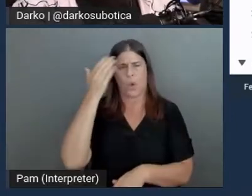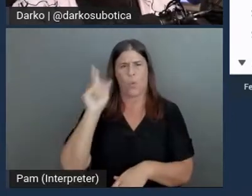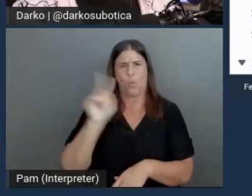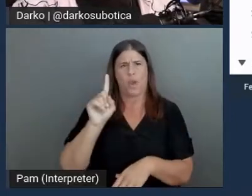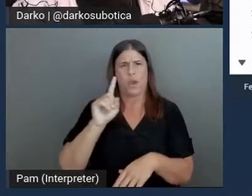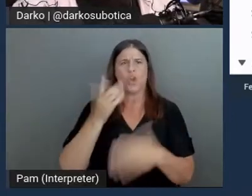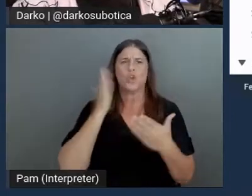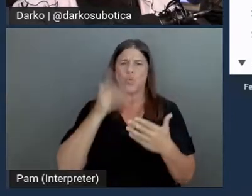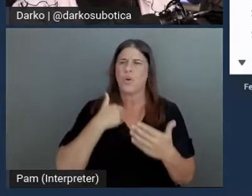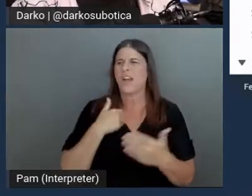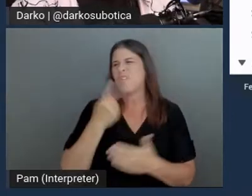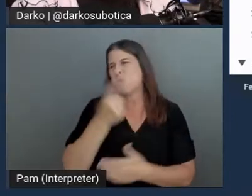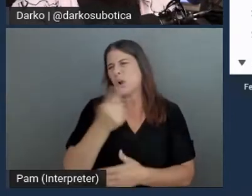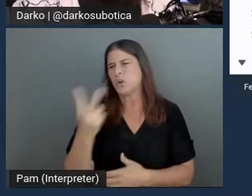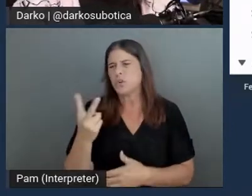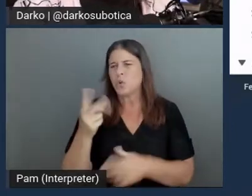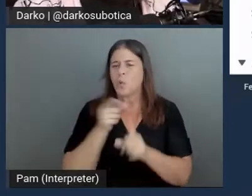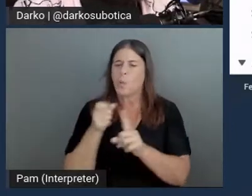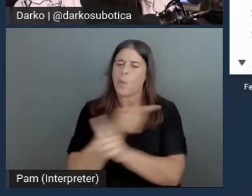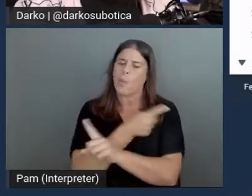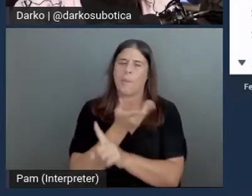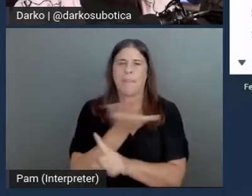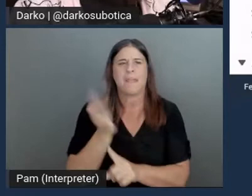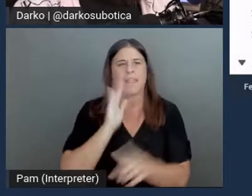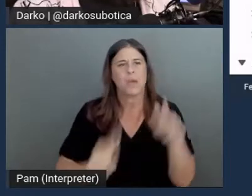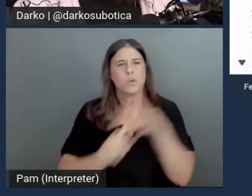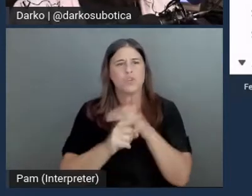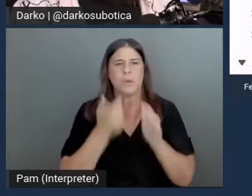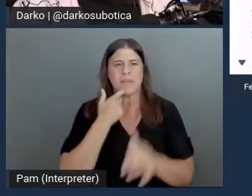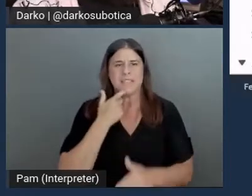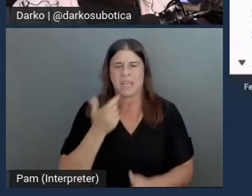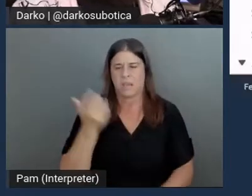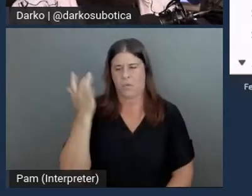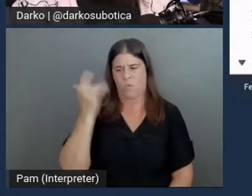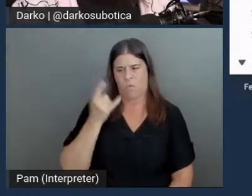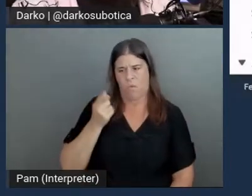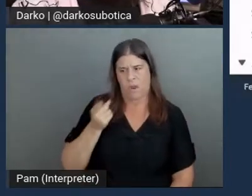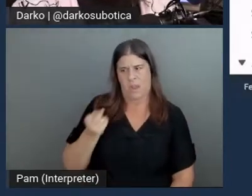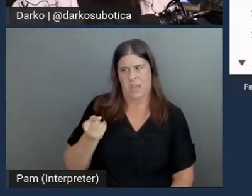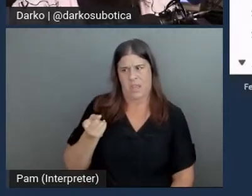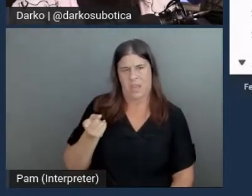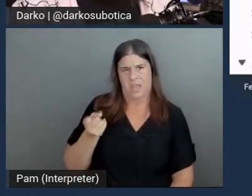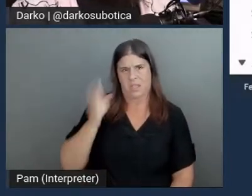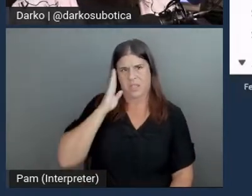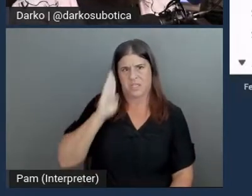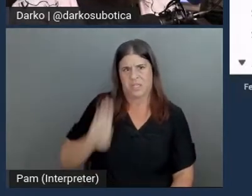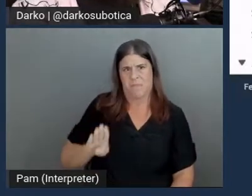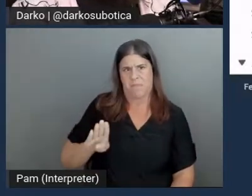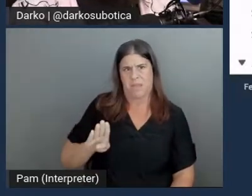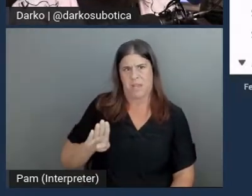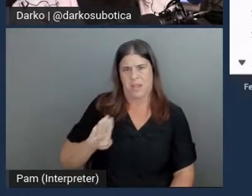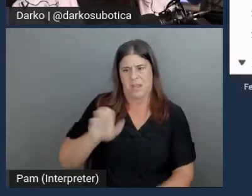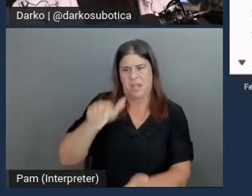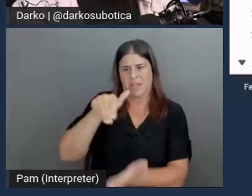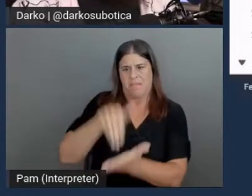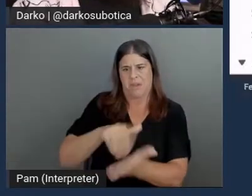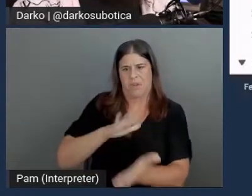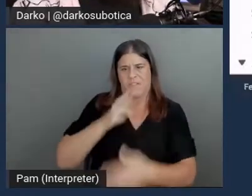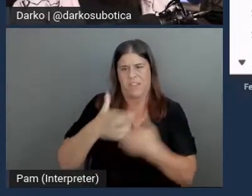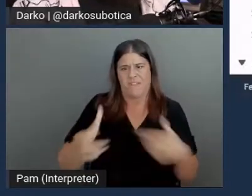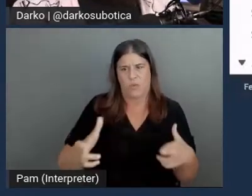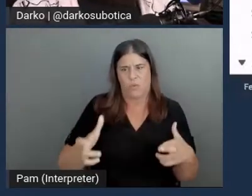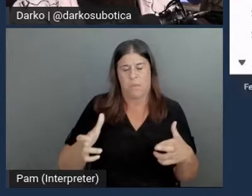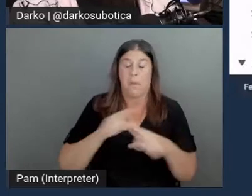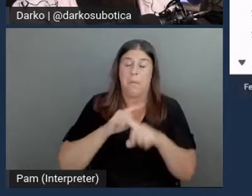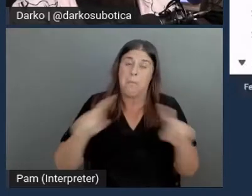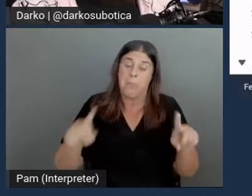two little outliers that is going to show up and say, why does the bed look in the middle of the living room? But